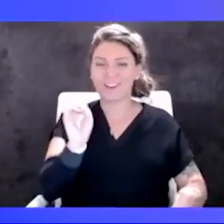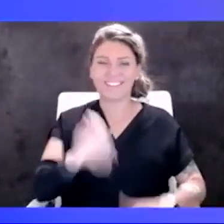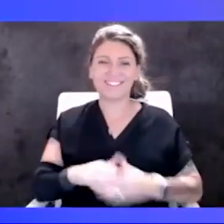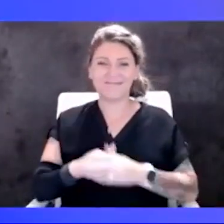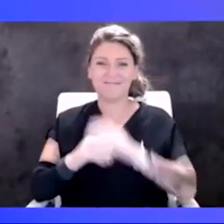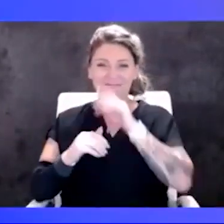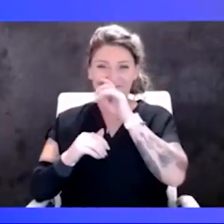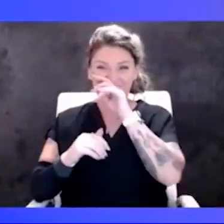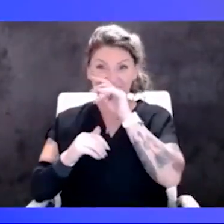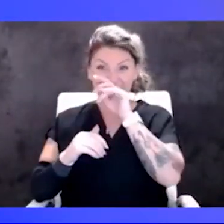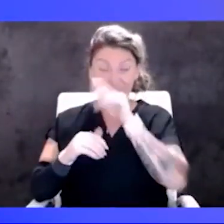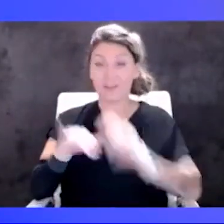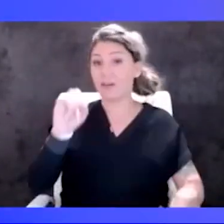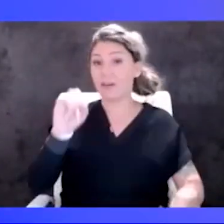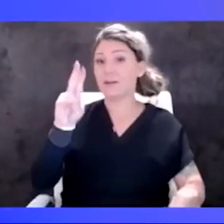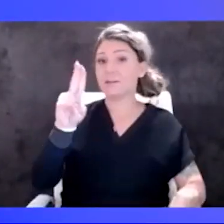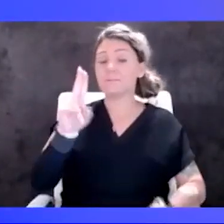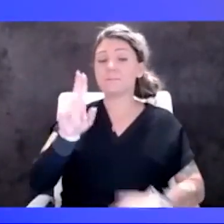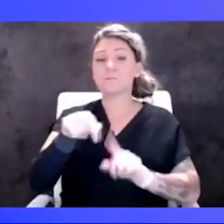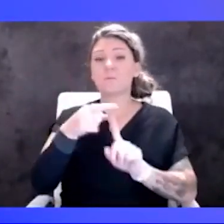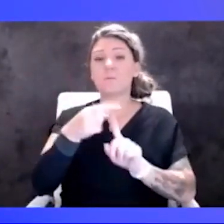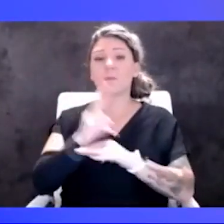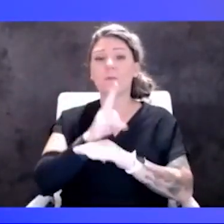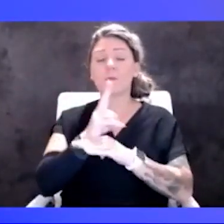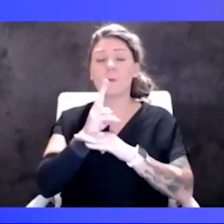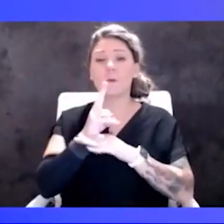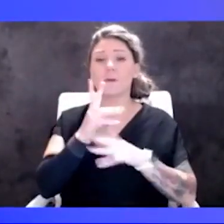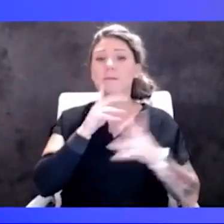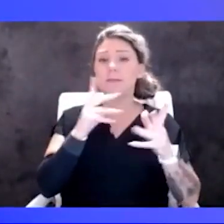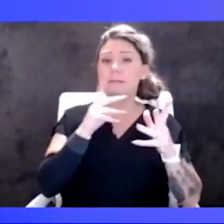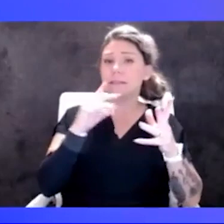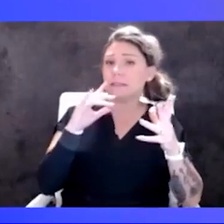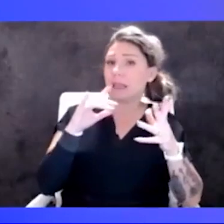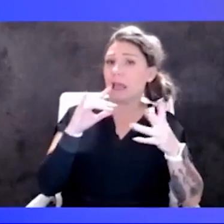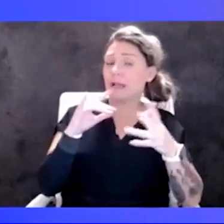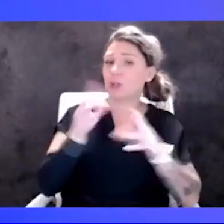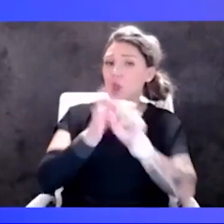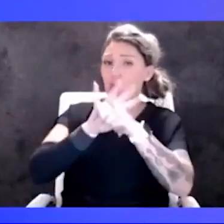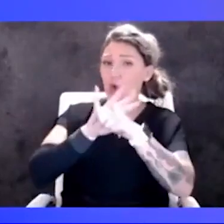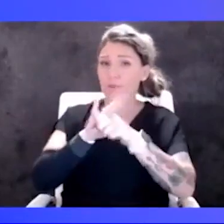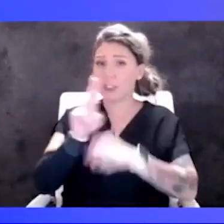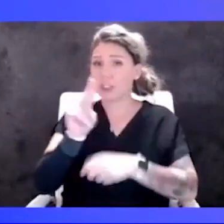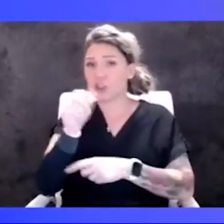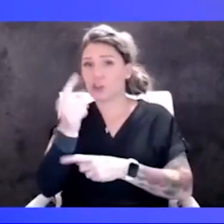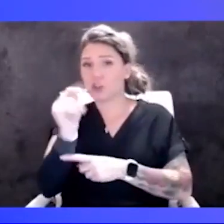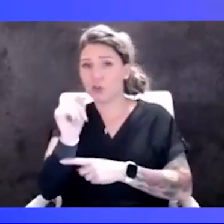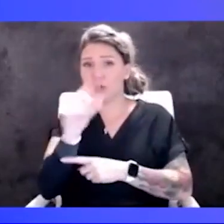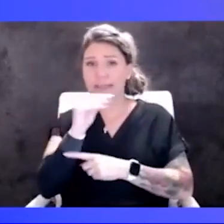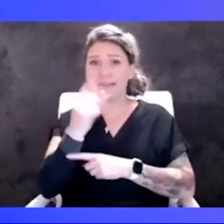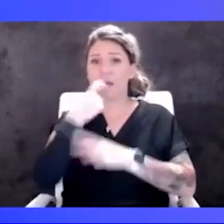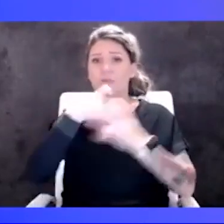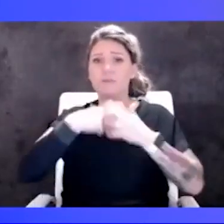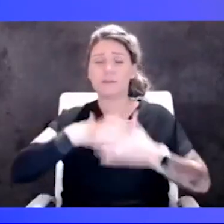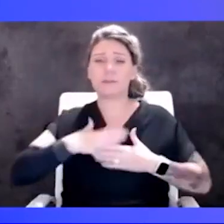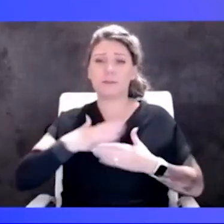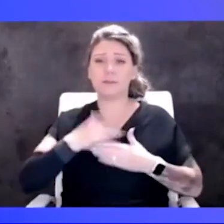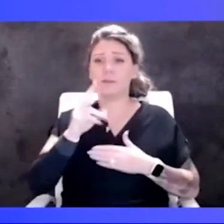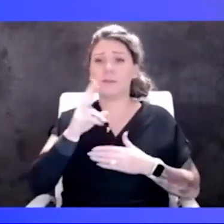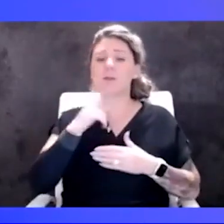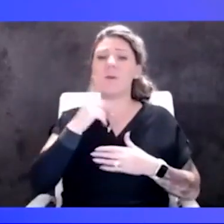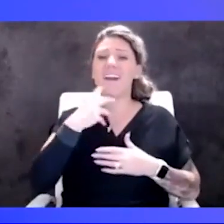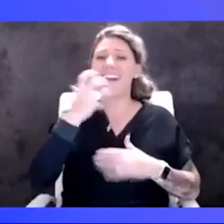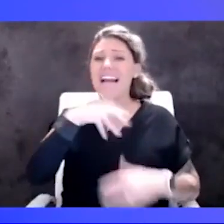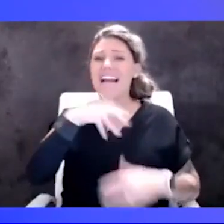ICU and we're dealing with our COVID units and taking care of those patients on ventilators or on heated high-flow nasal cannula where